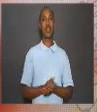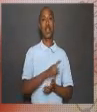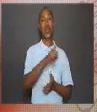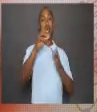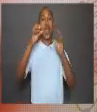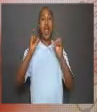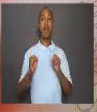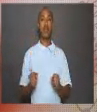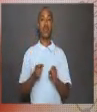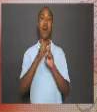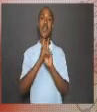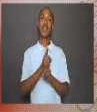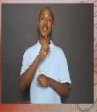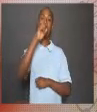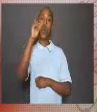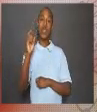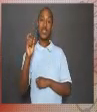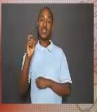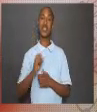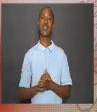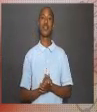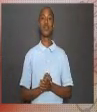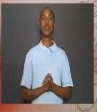you able to answer the questions?